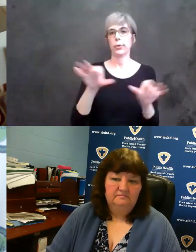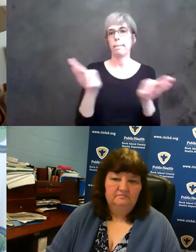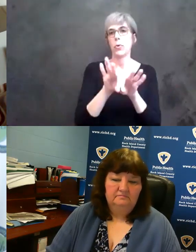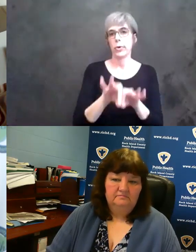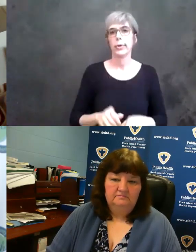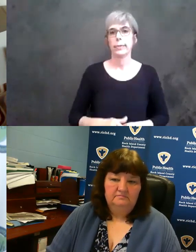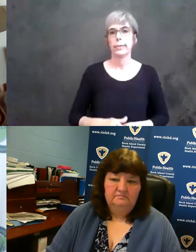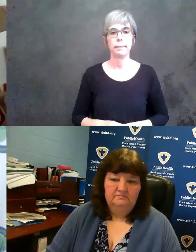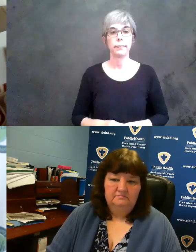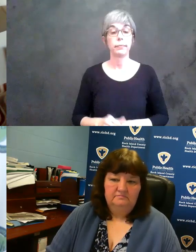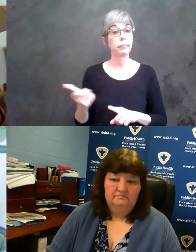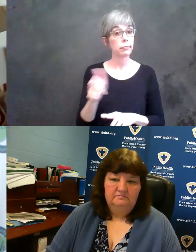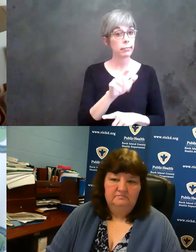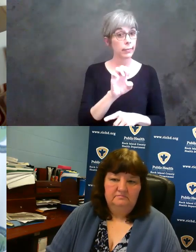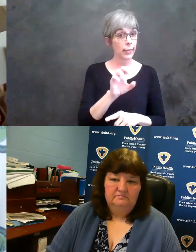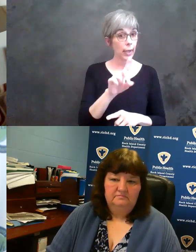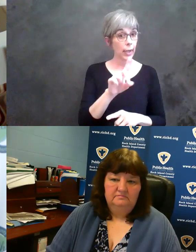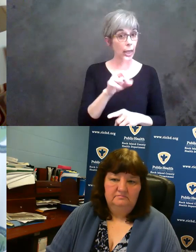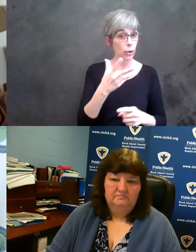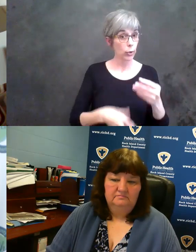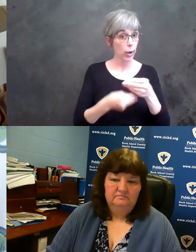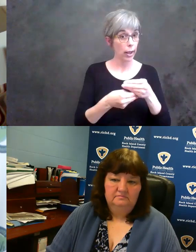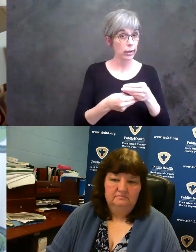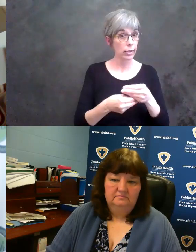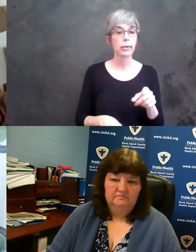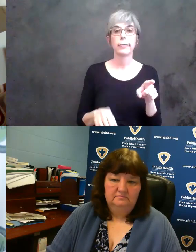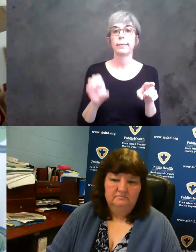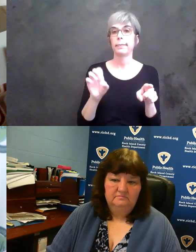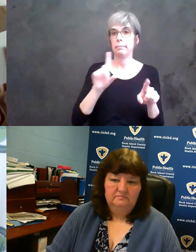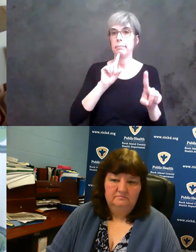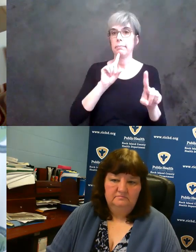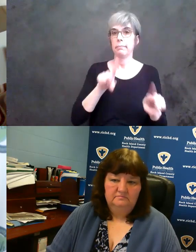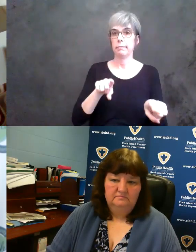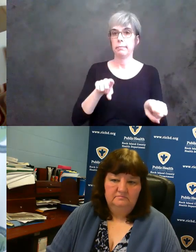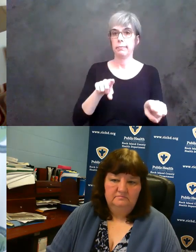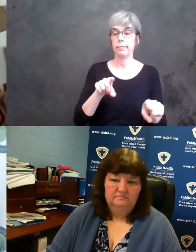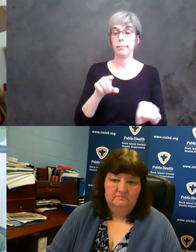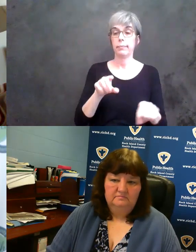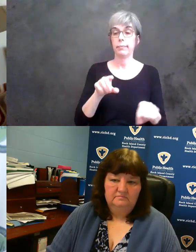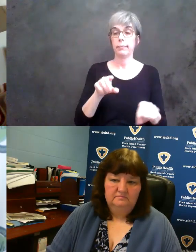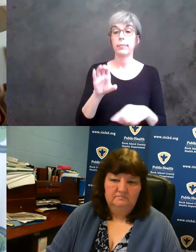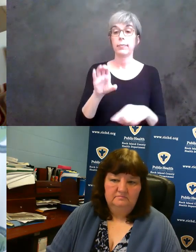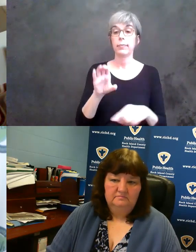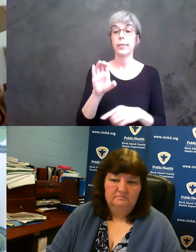Ed, would you like to add anything to that? the CDC still recommends the wearing of face